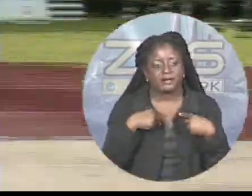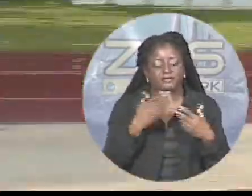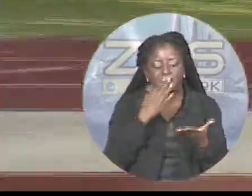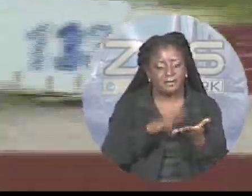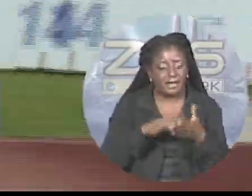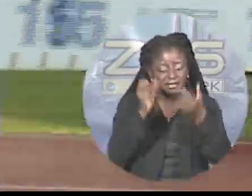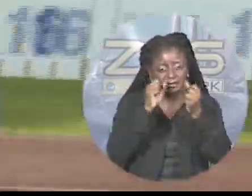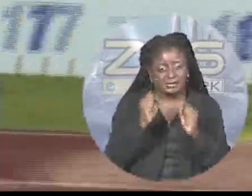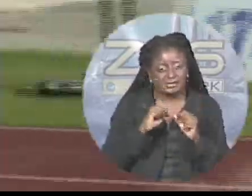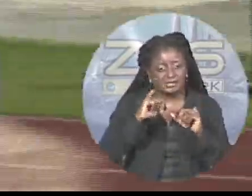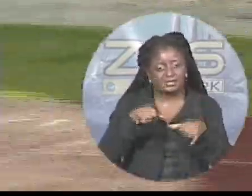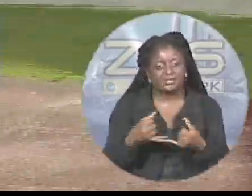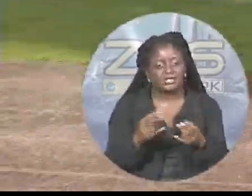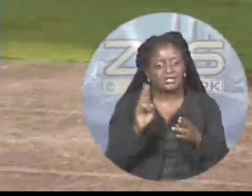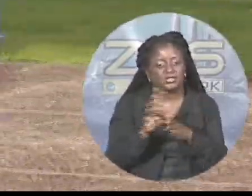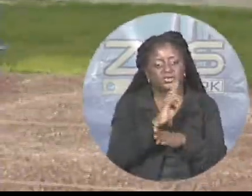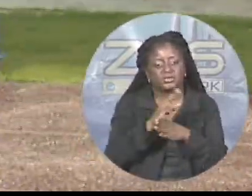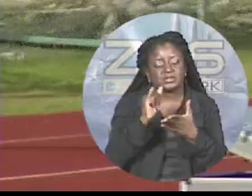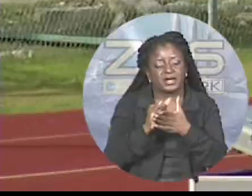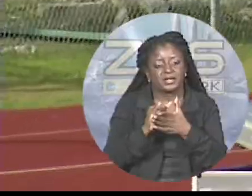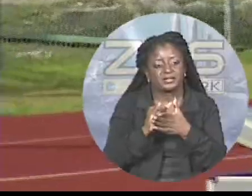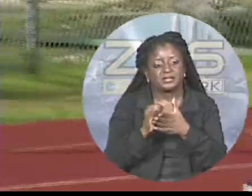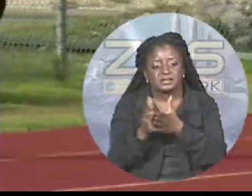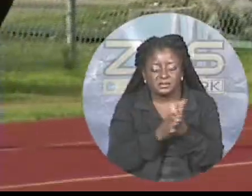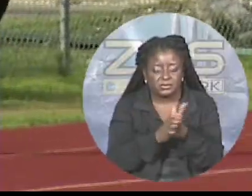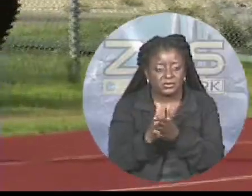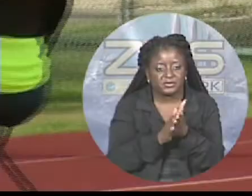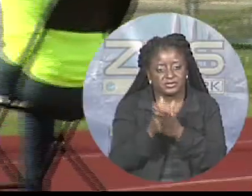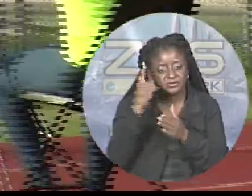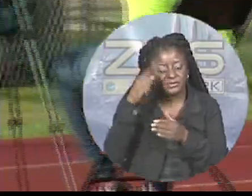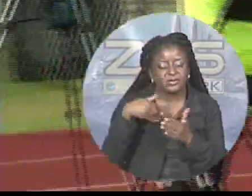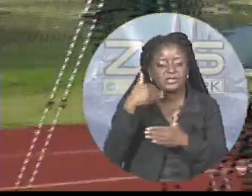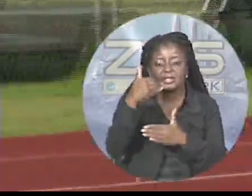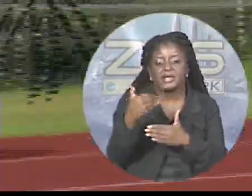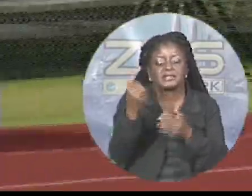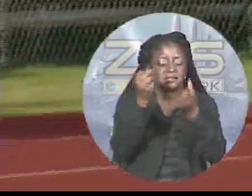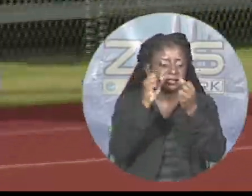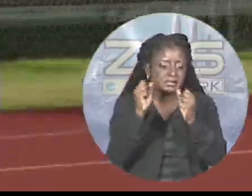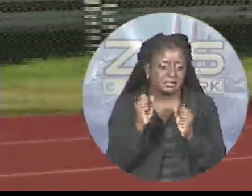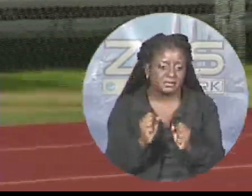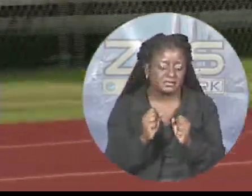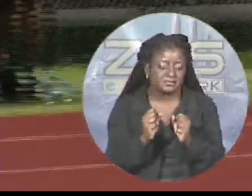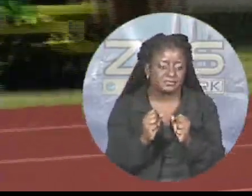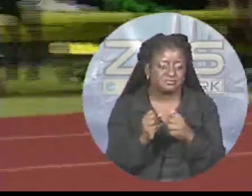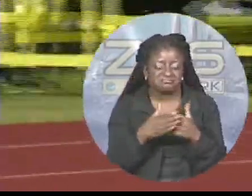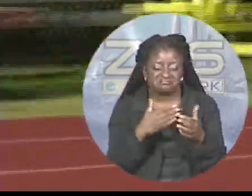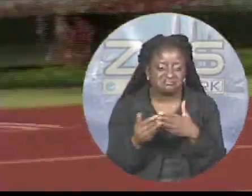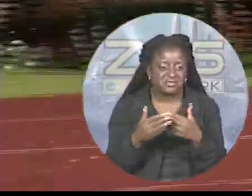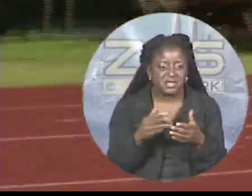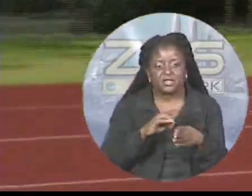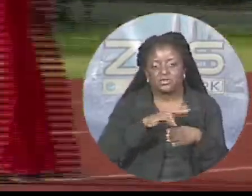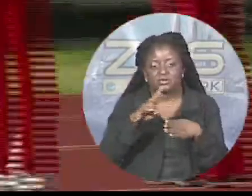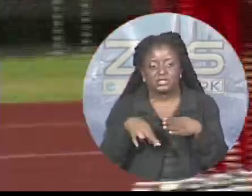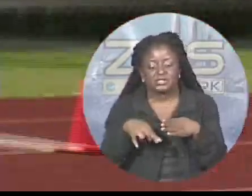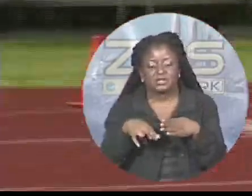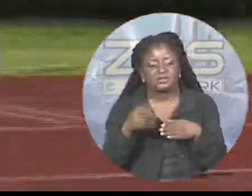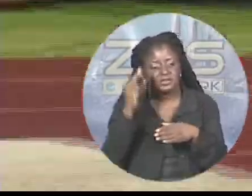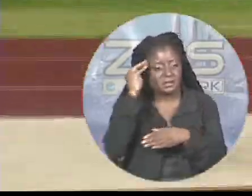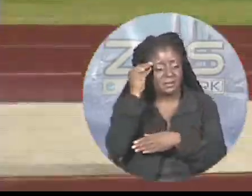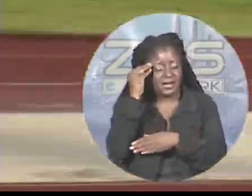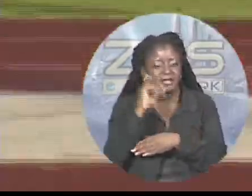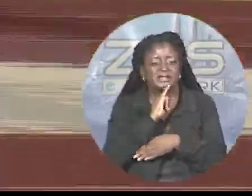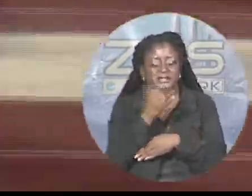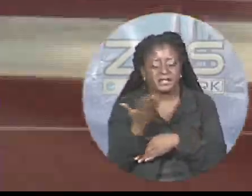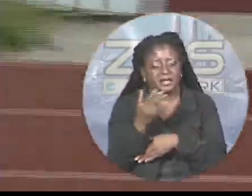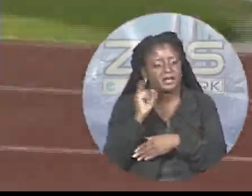season, I use that as motivation for the next season. So don't mind the results. You know, the mind is there, and I know I